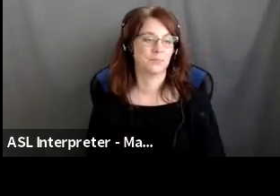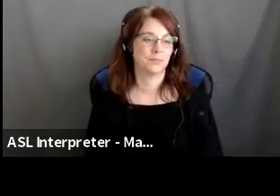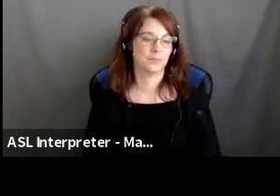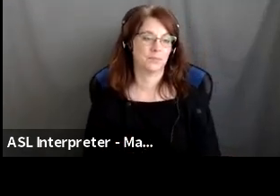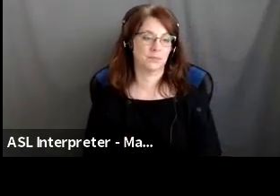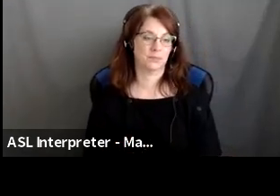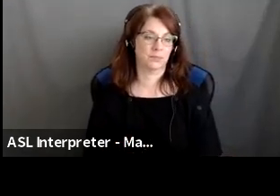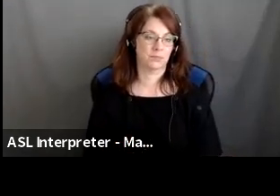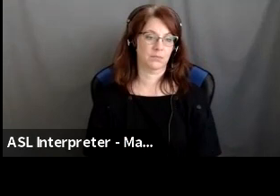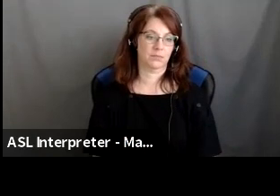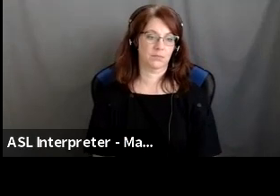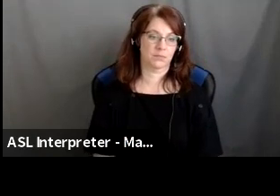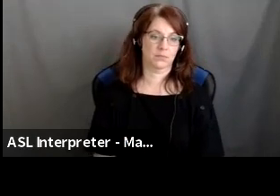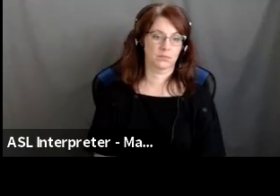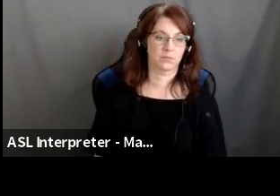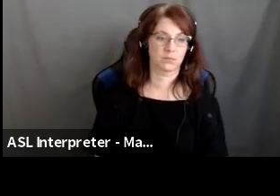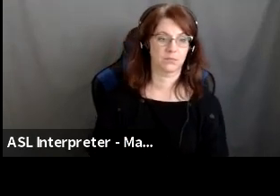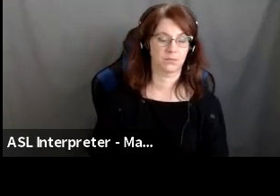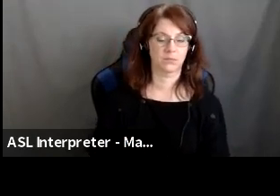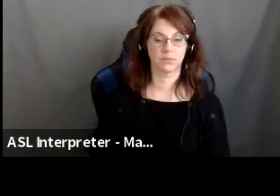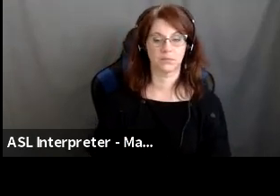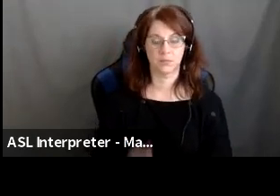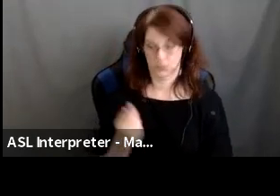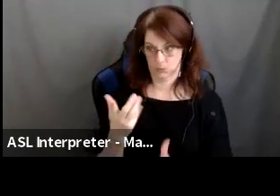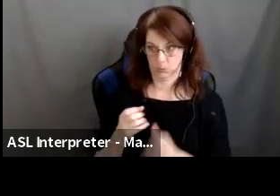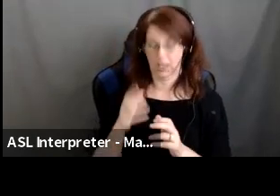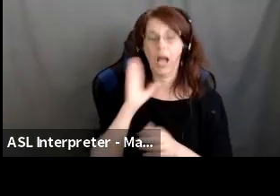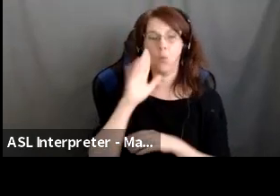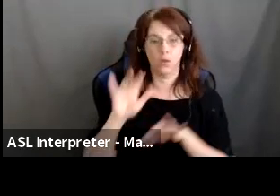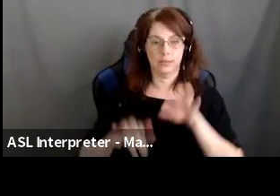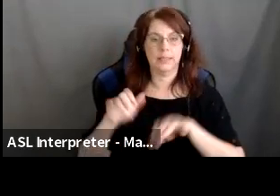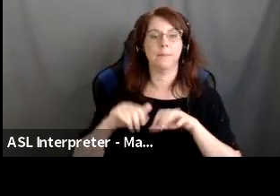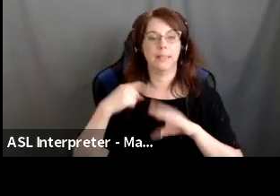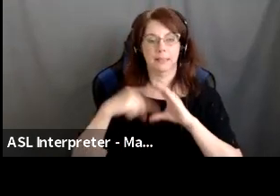Did you want to drop your email in the chat, Yes, Katrina? Or will okay. do.